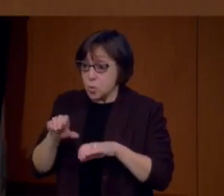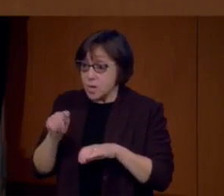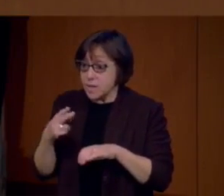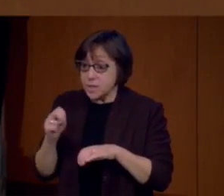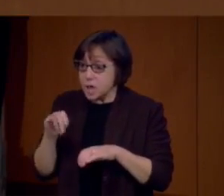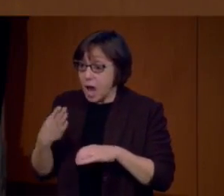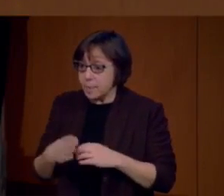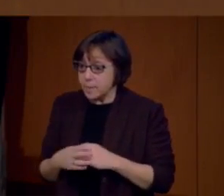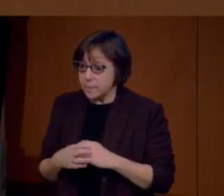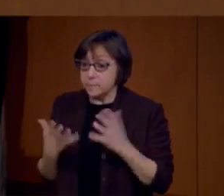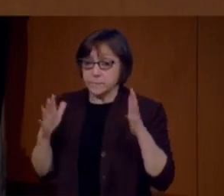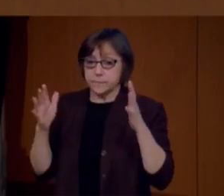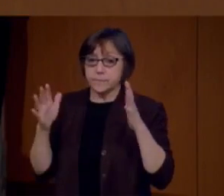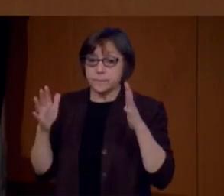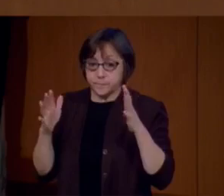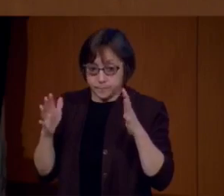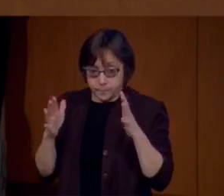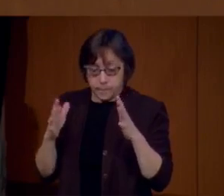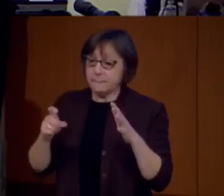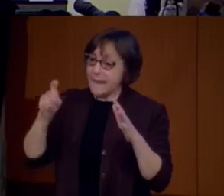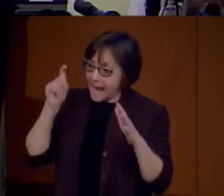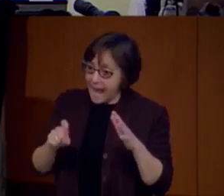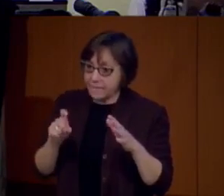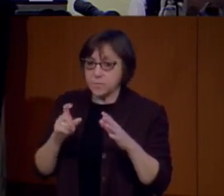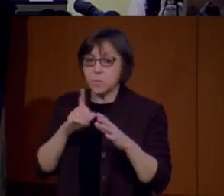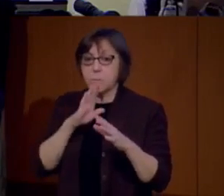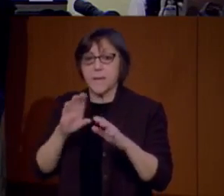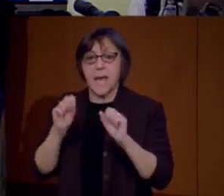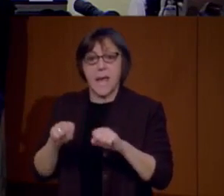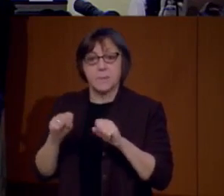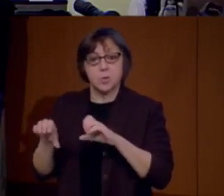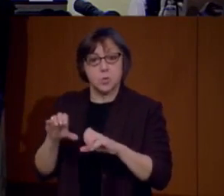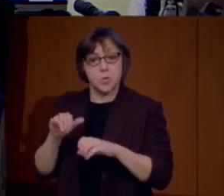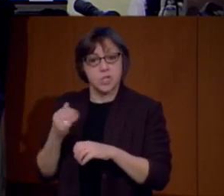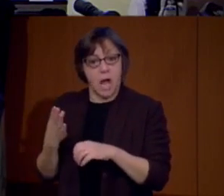job. They've got to be able to do the job.